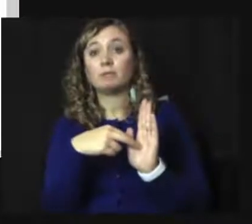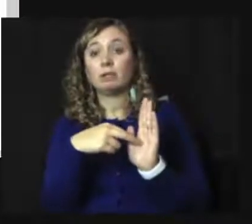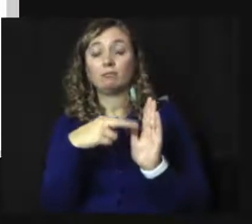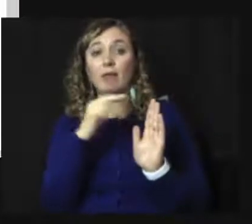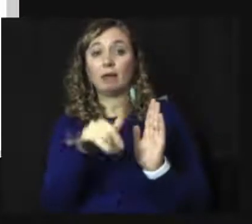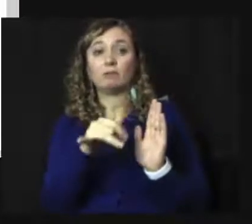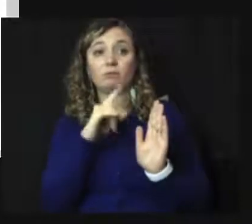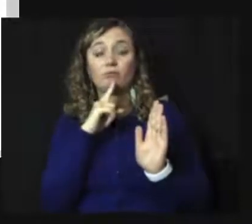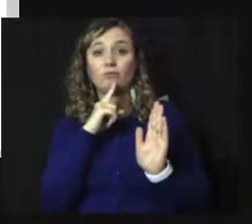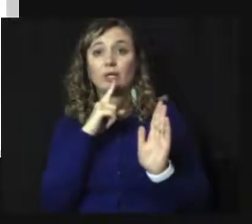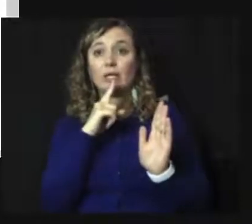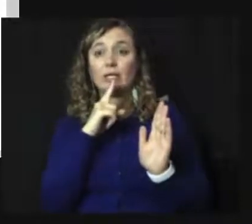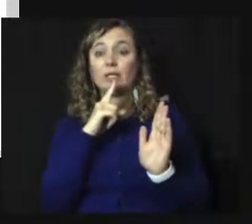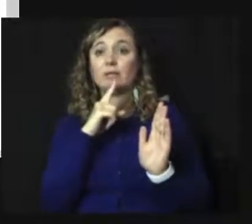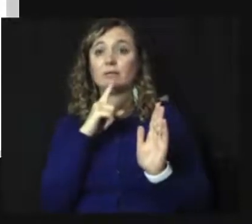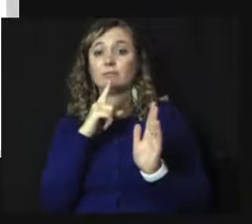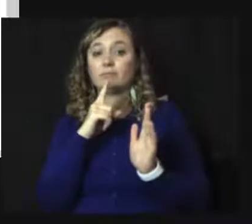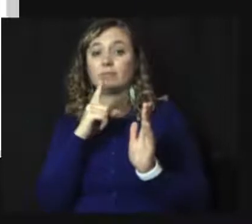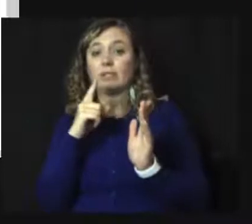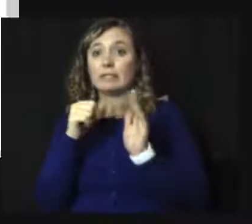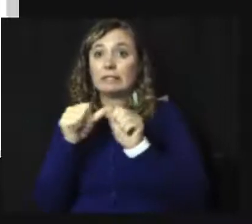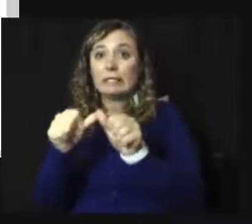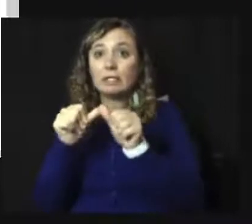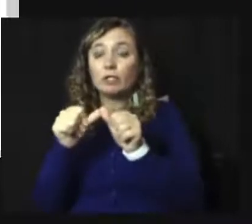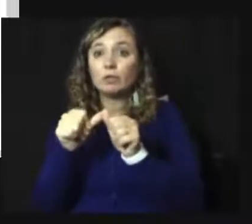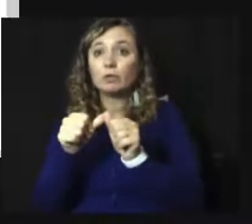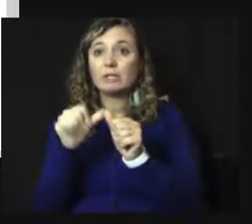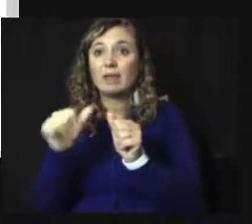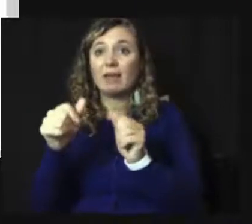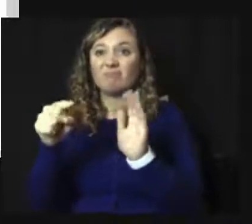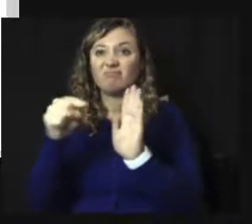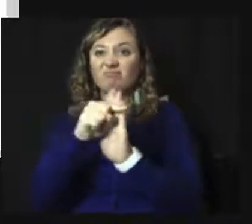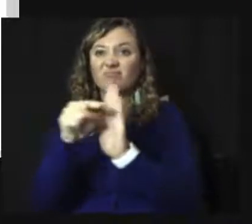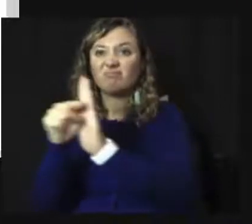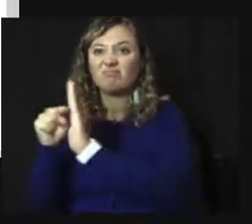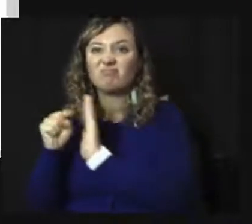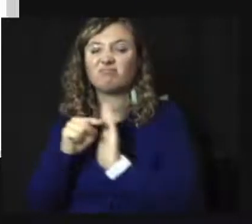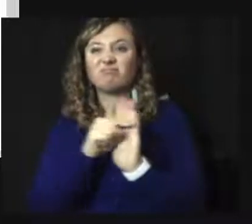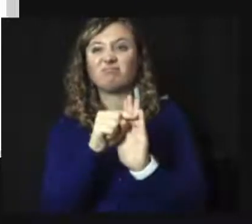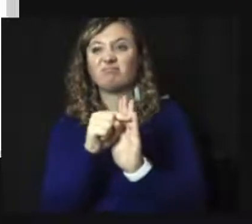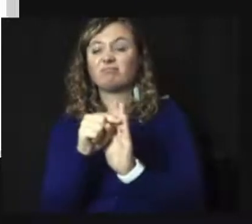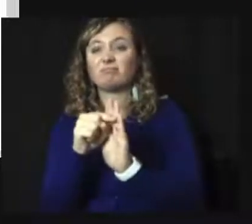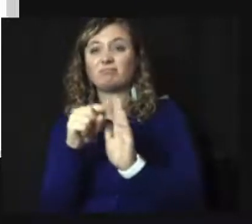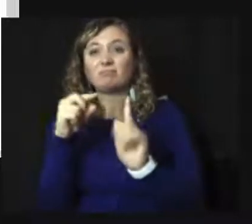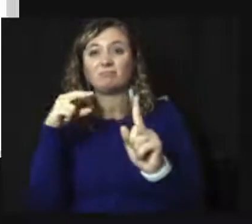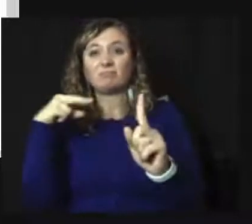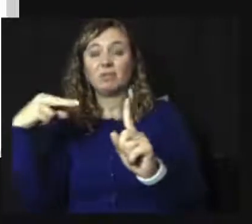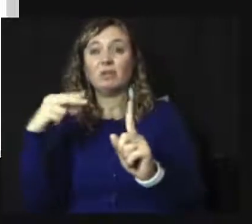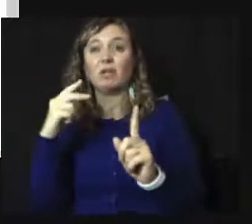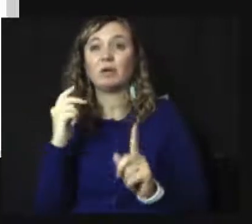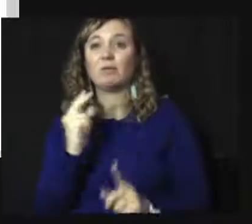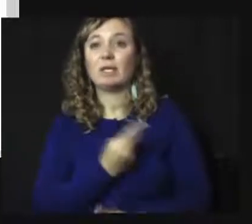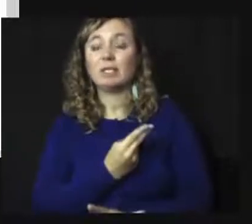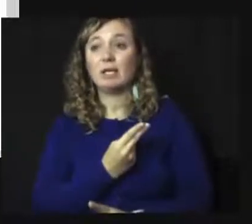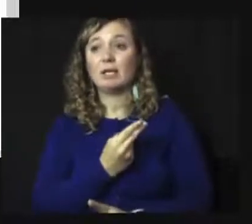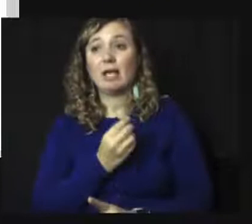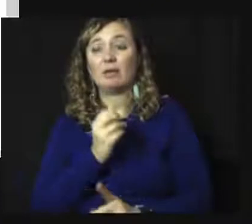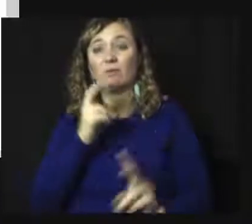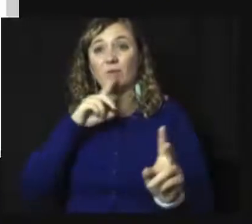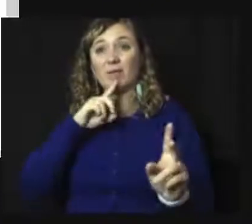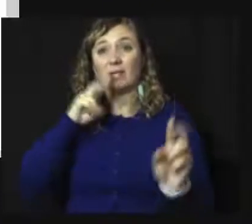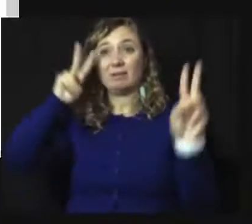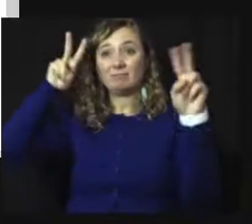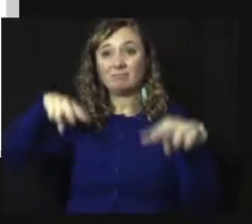the internalization of stigma, where your membership in a group is the very cause of your negative self-esteem, feelings of inferiority, and even feelings